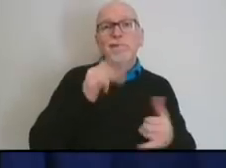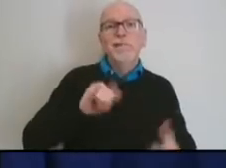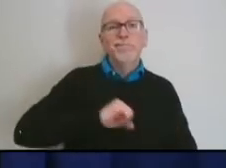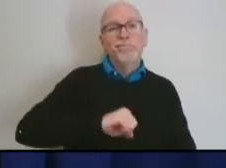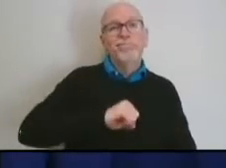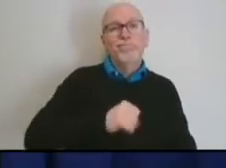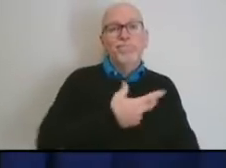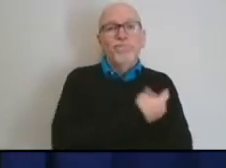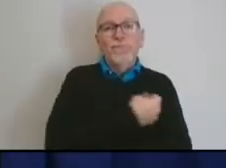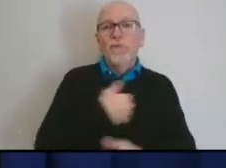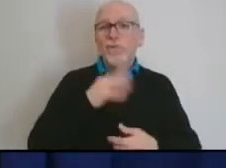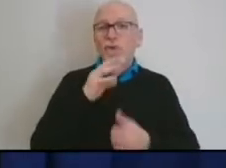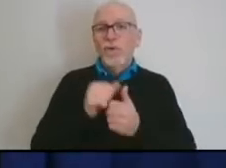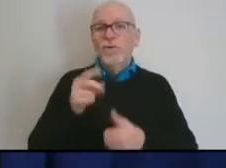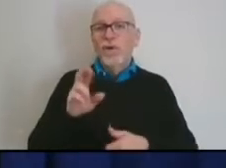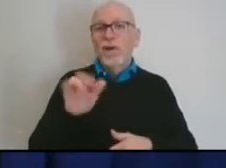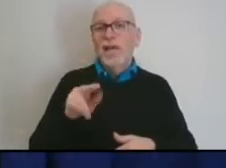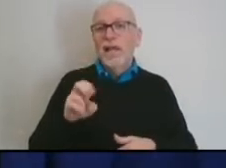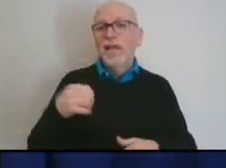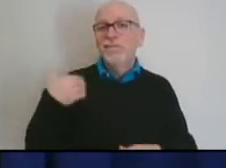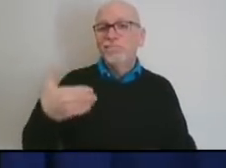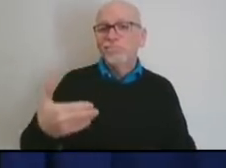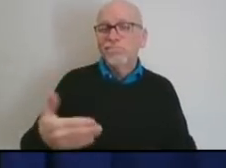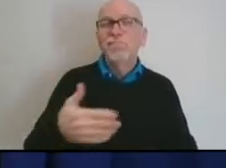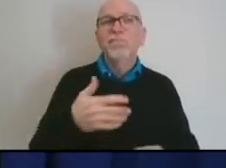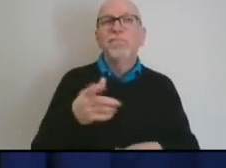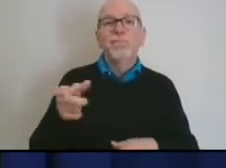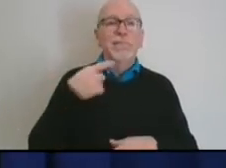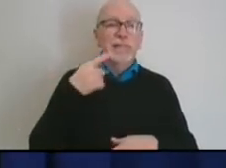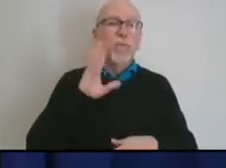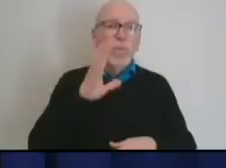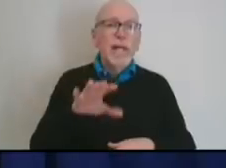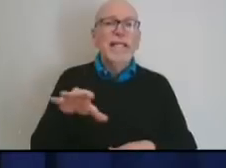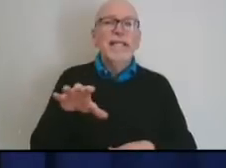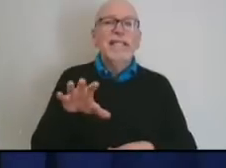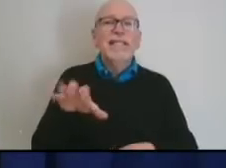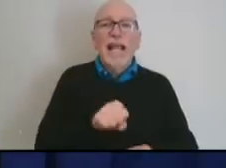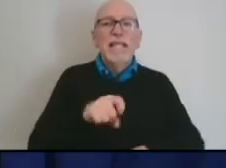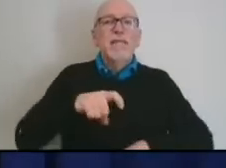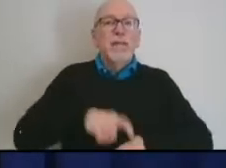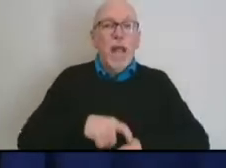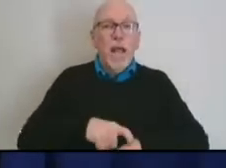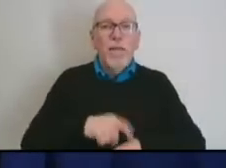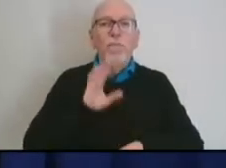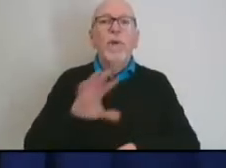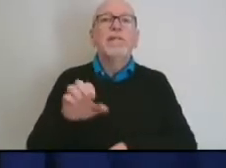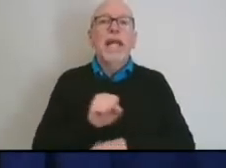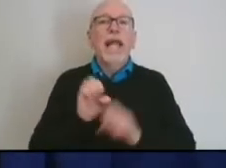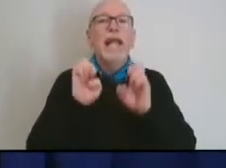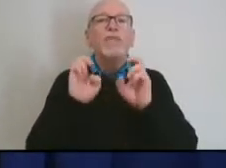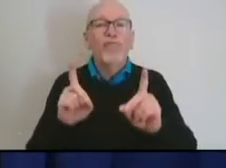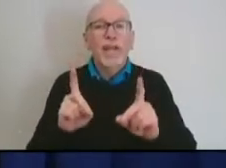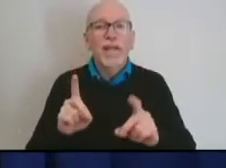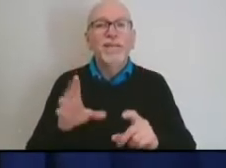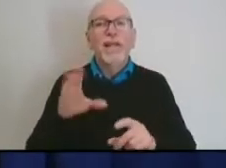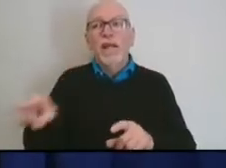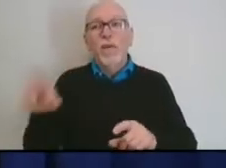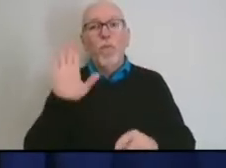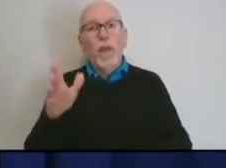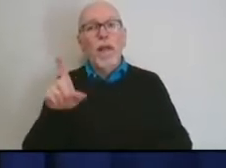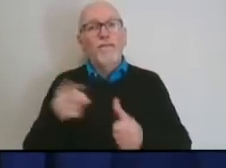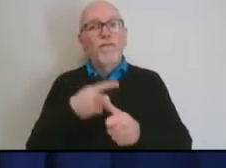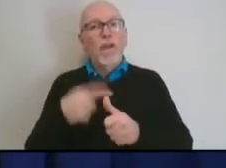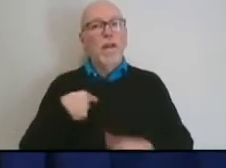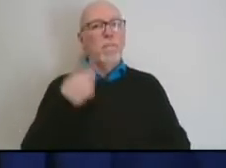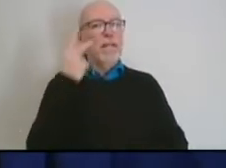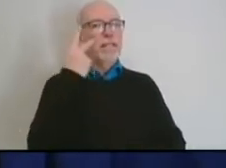Kane and I talk on a regular basis, and she said it's just going to take some time and education, and it's going to take them seeing other individuals getting